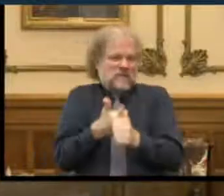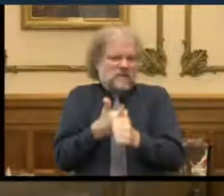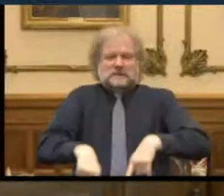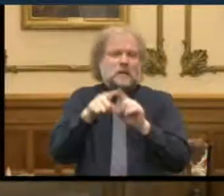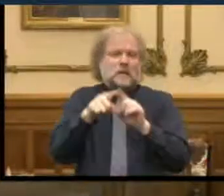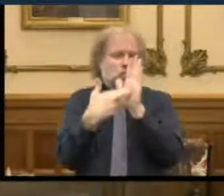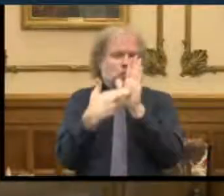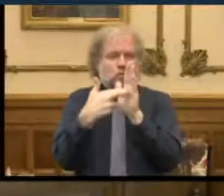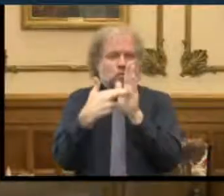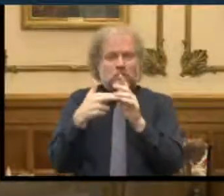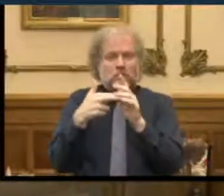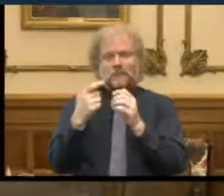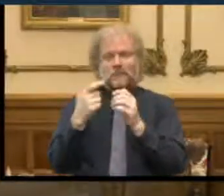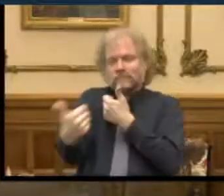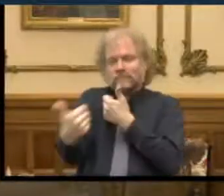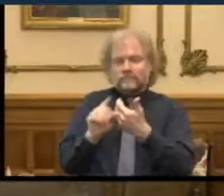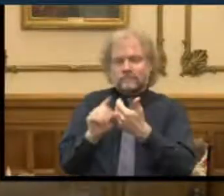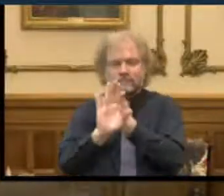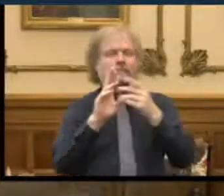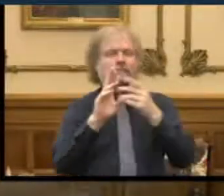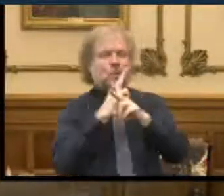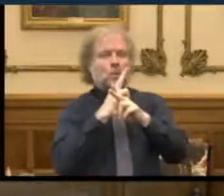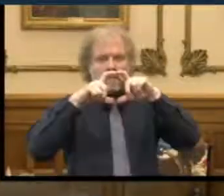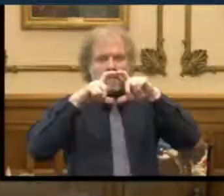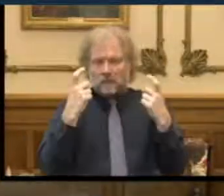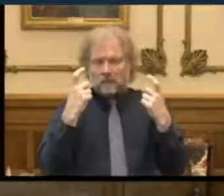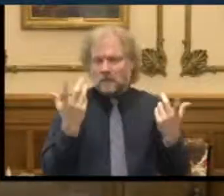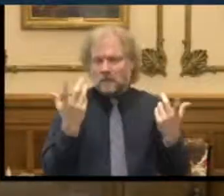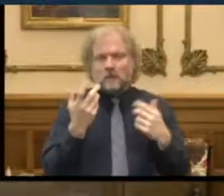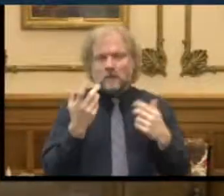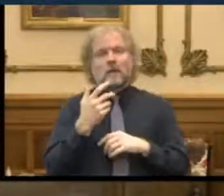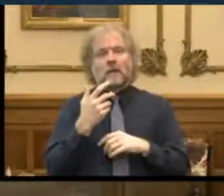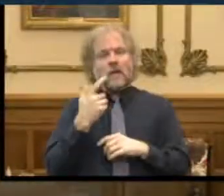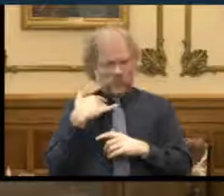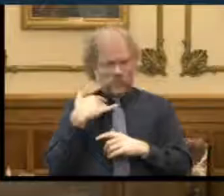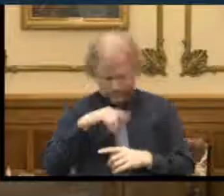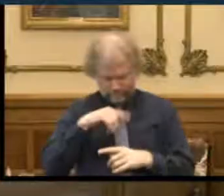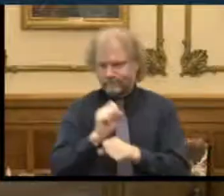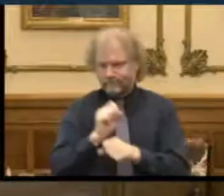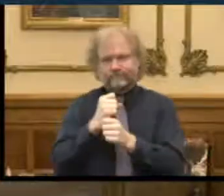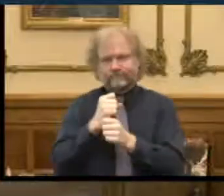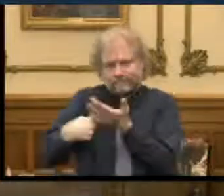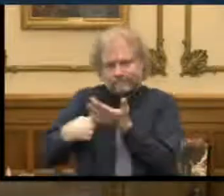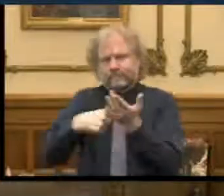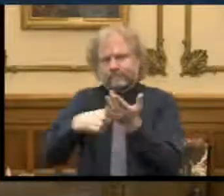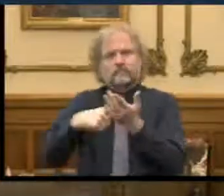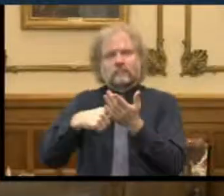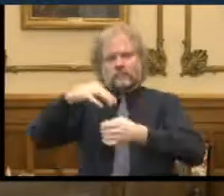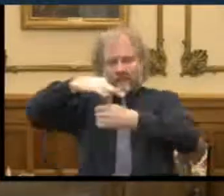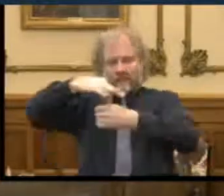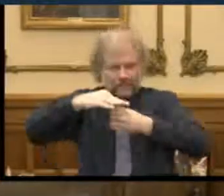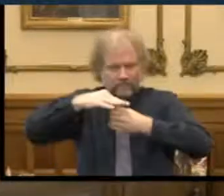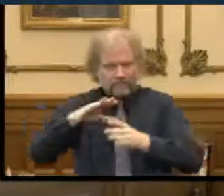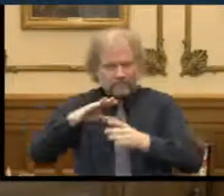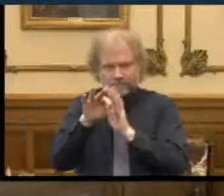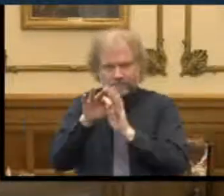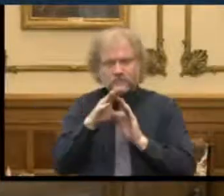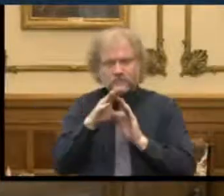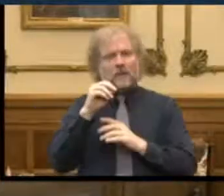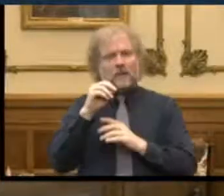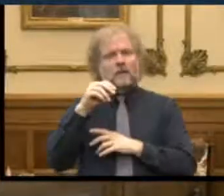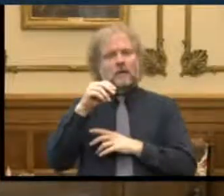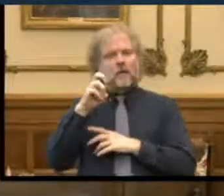with regards to social distancing and wearing their masks. And we have discussions with local elected officials and public health